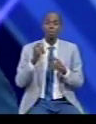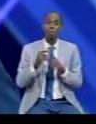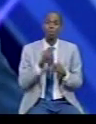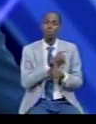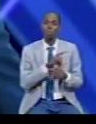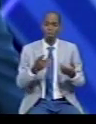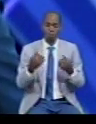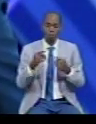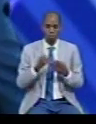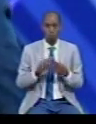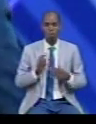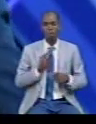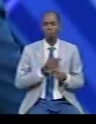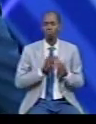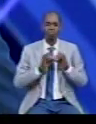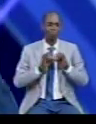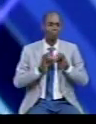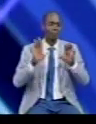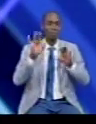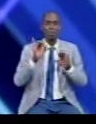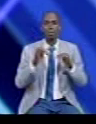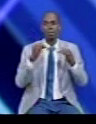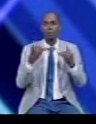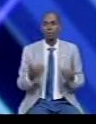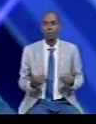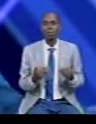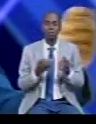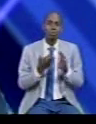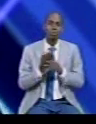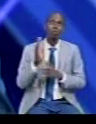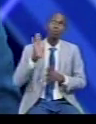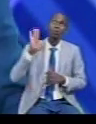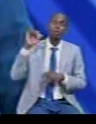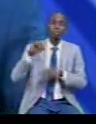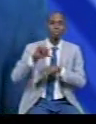has come to us clearly through his anointed servant.